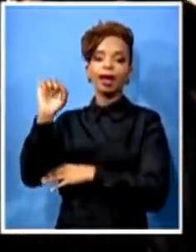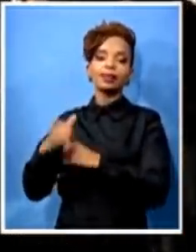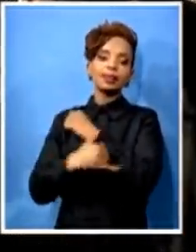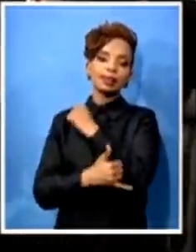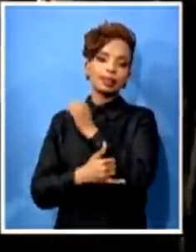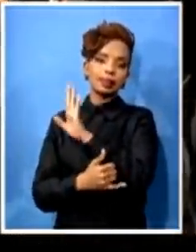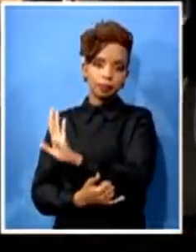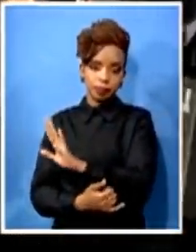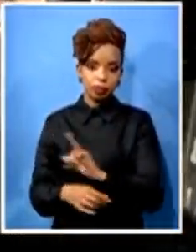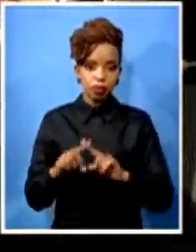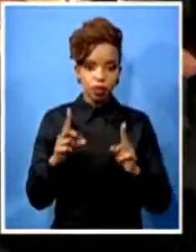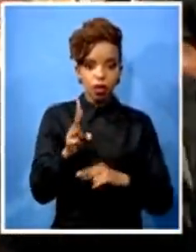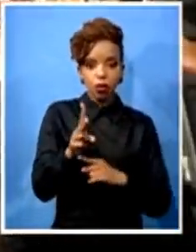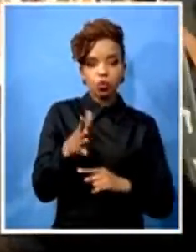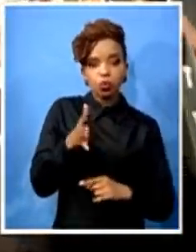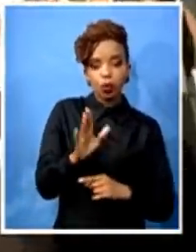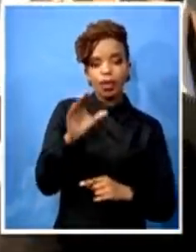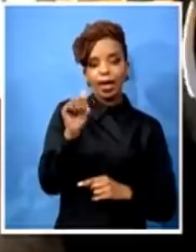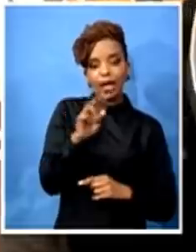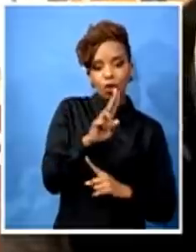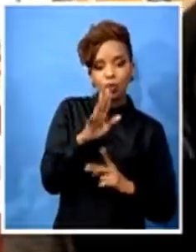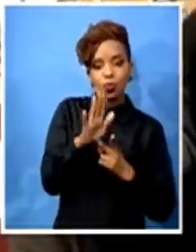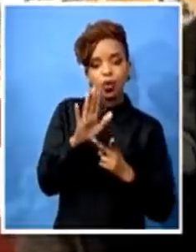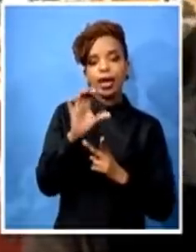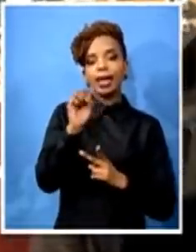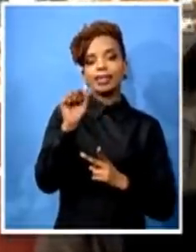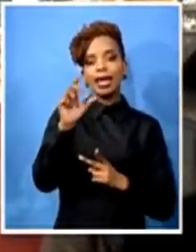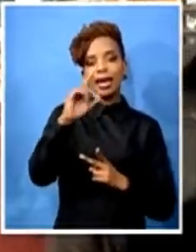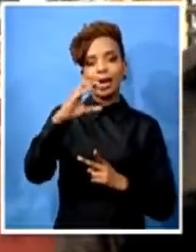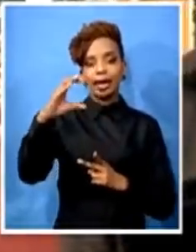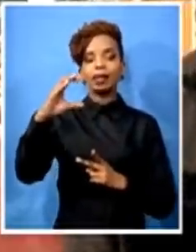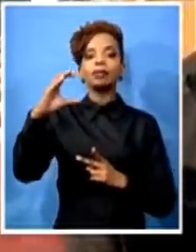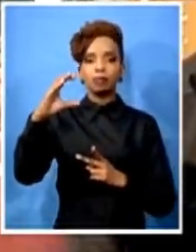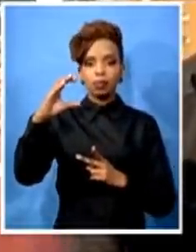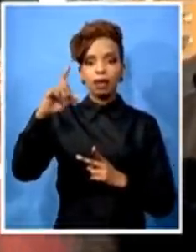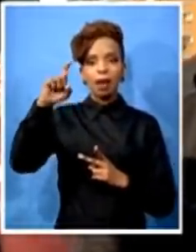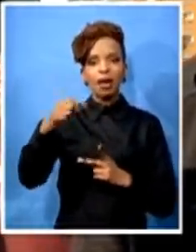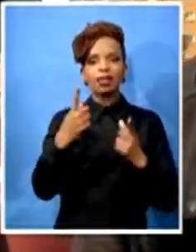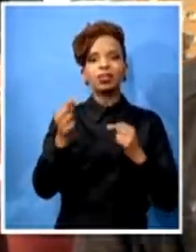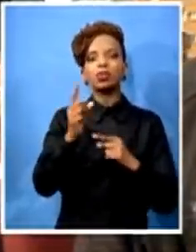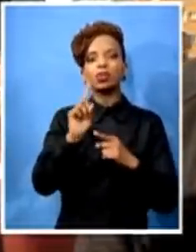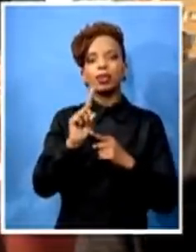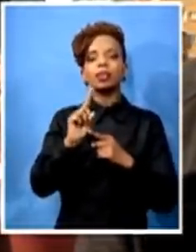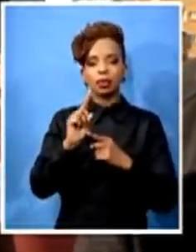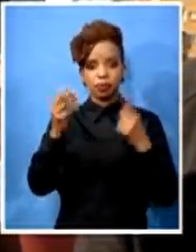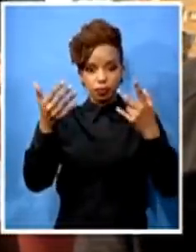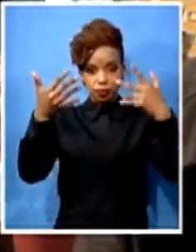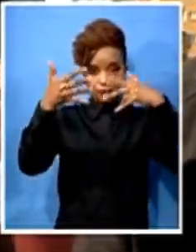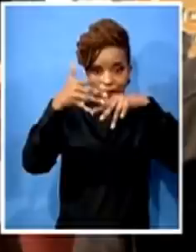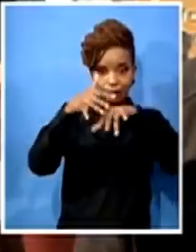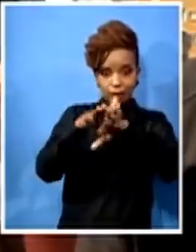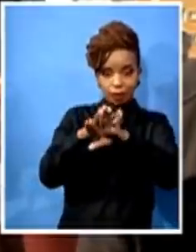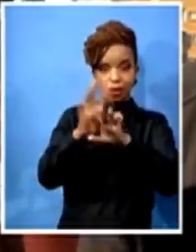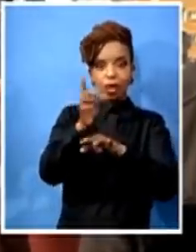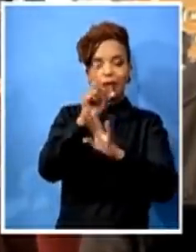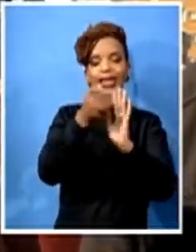They want the African Union to implement the African peer review mechanism to actually help the people of